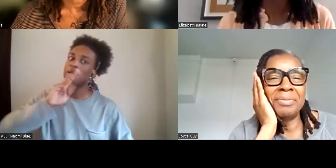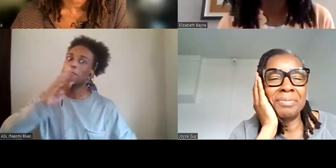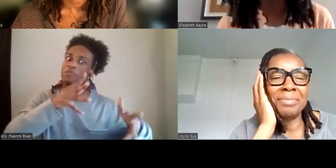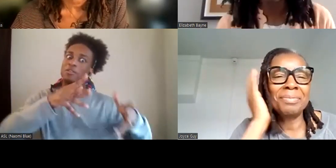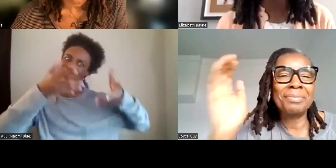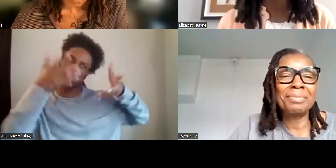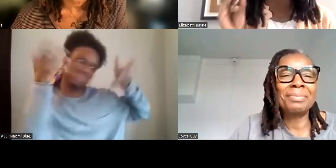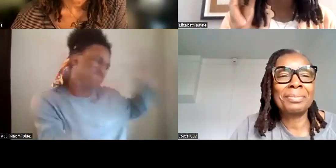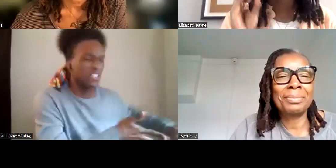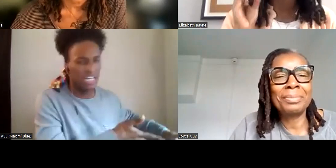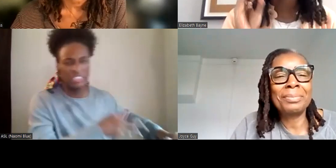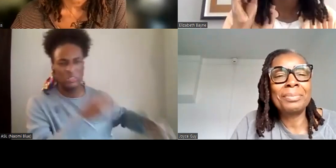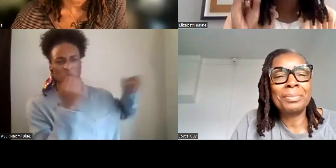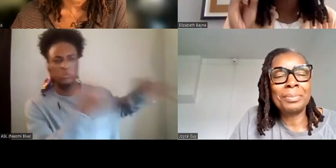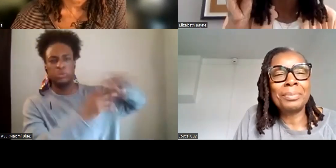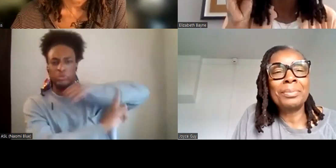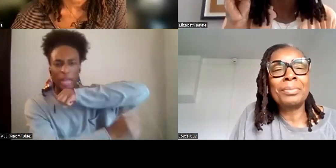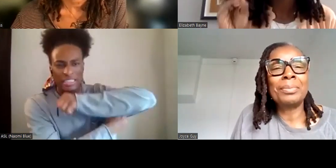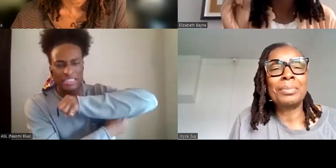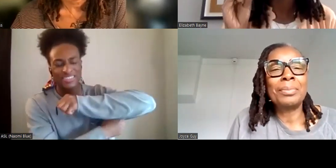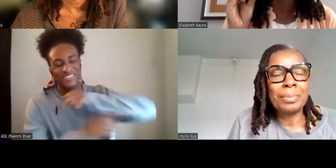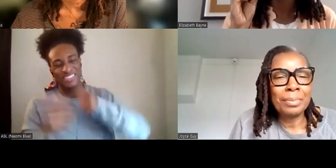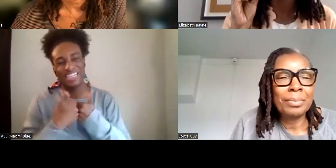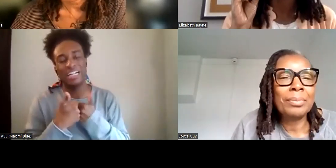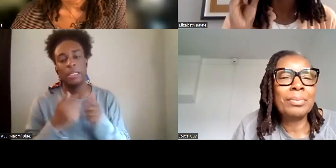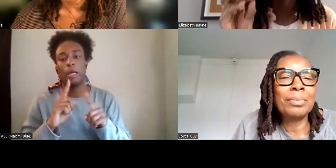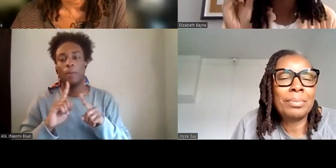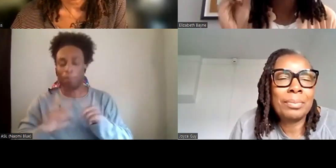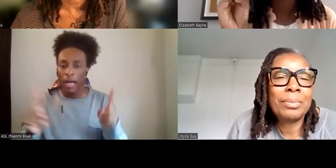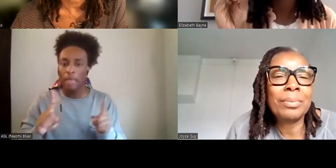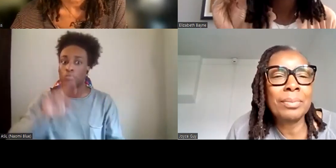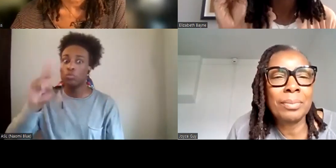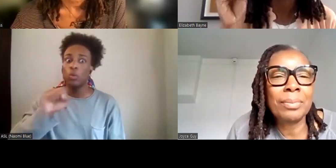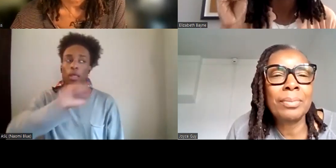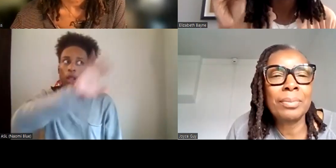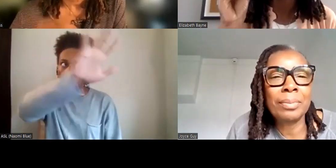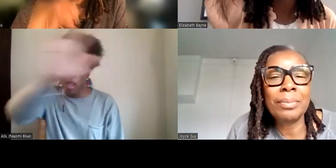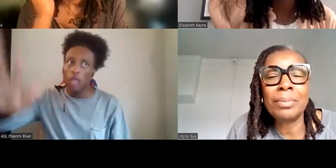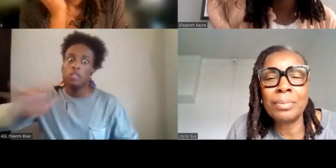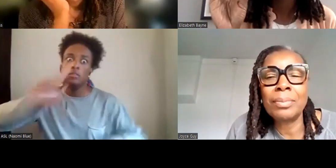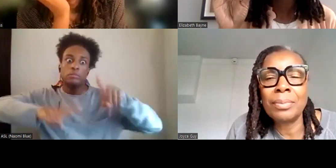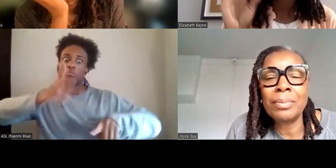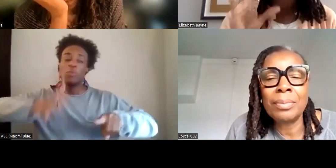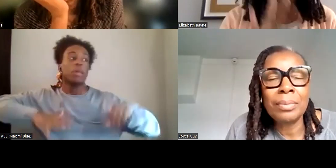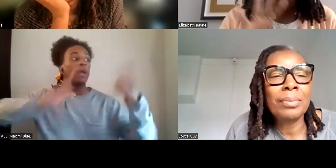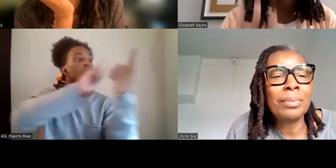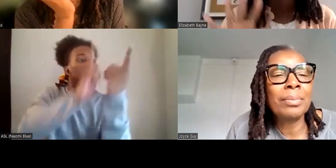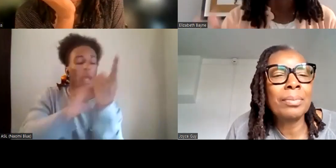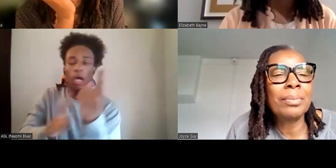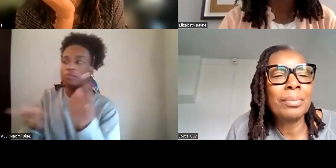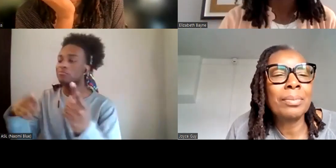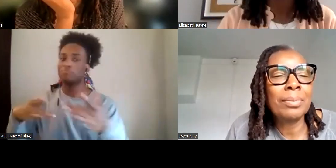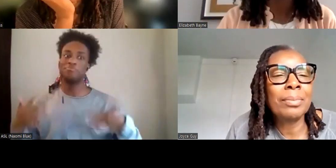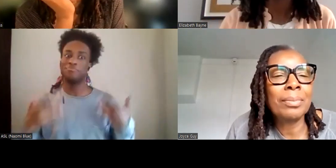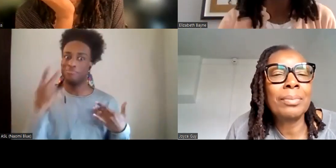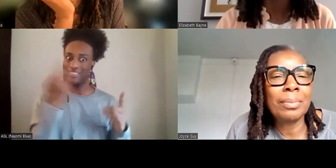trying to do. But all the women that I met around the country who were excited to see themselves on screen, like, that's the only reason I